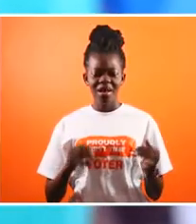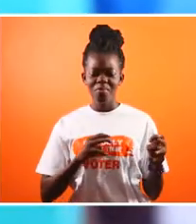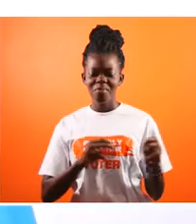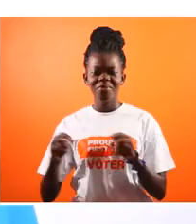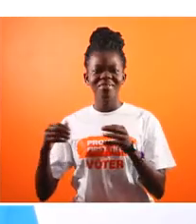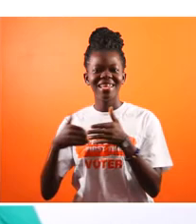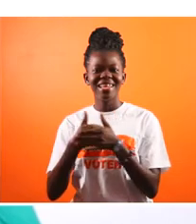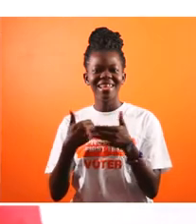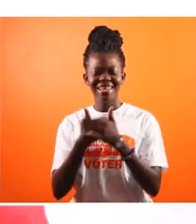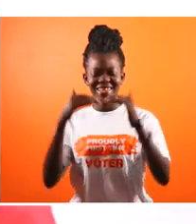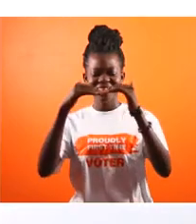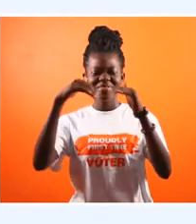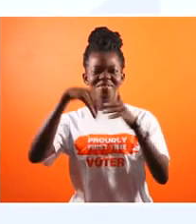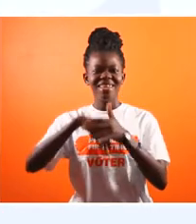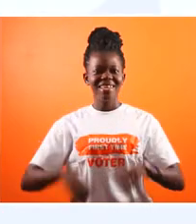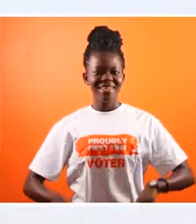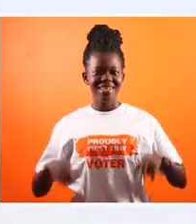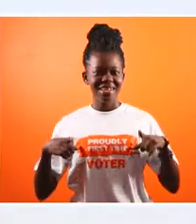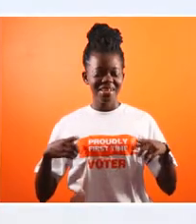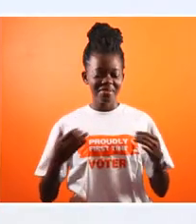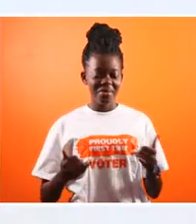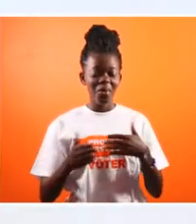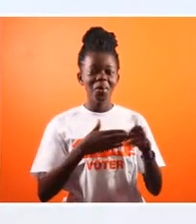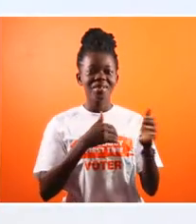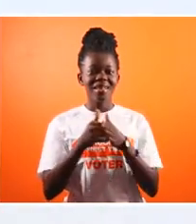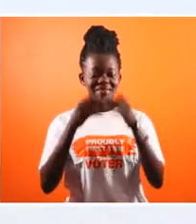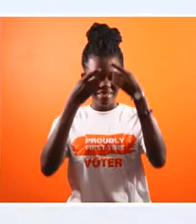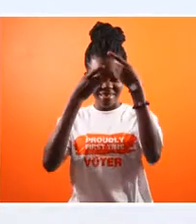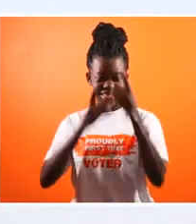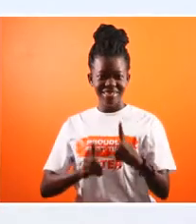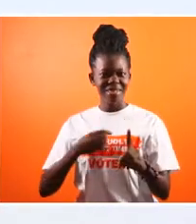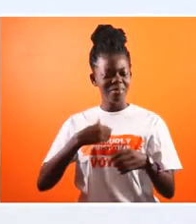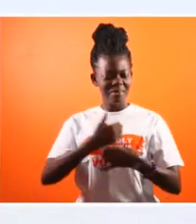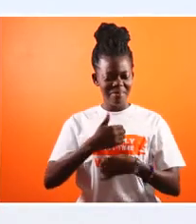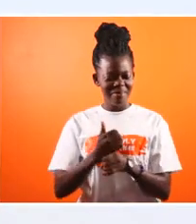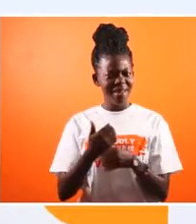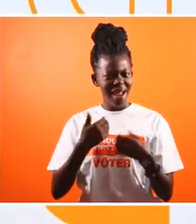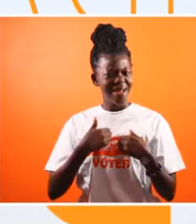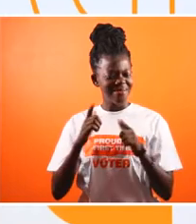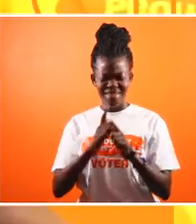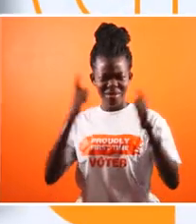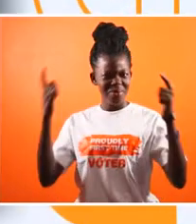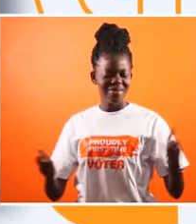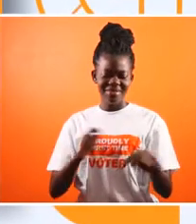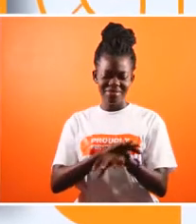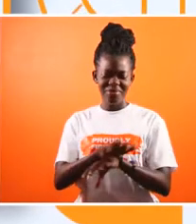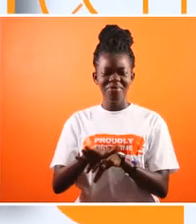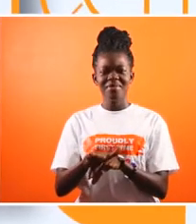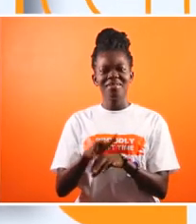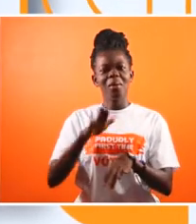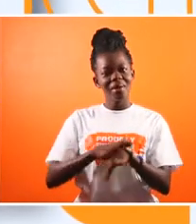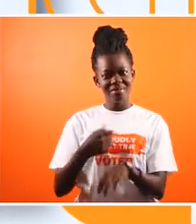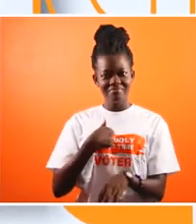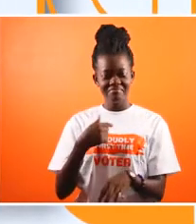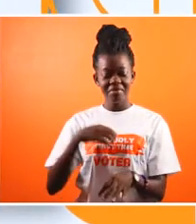I've gotten to a stage in my life where the decisions that our leaders make have a greater impact on me. And voting is a way of